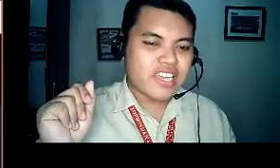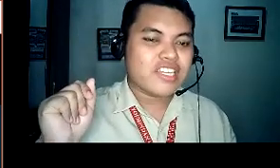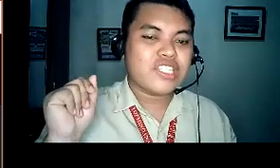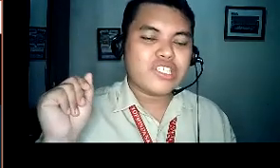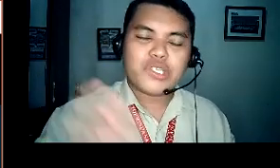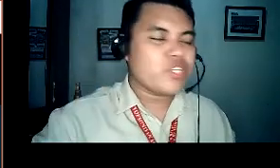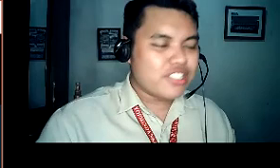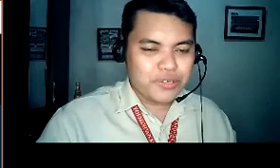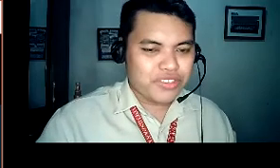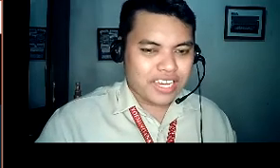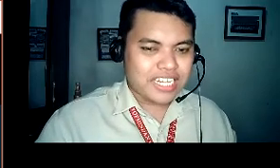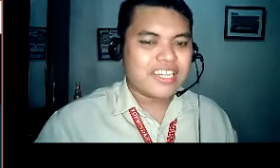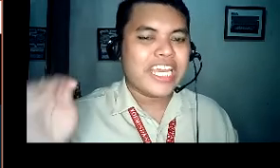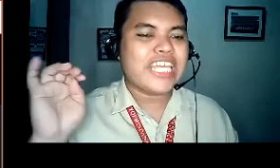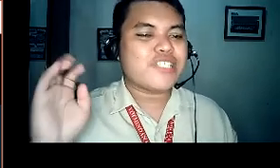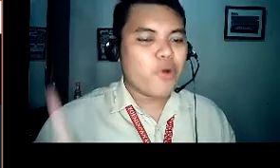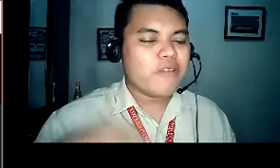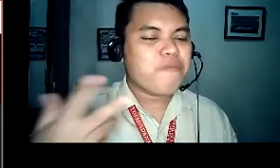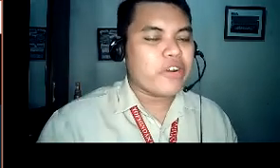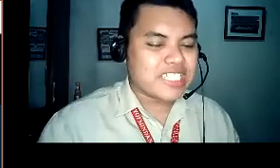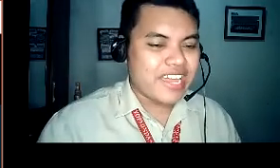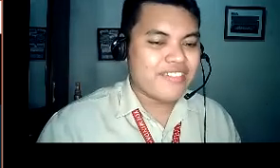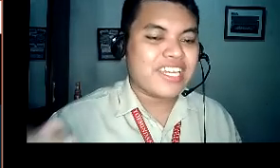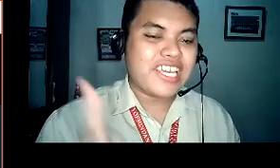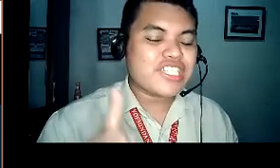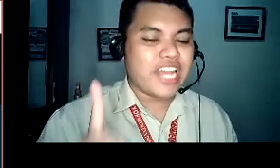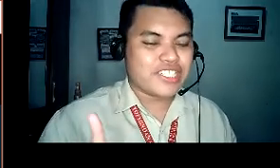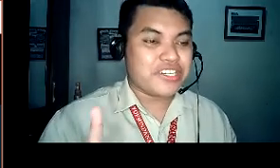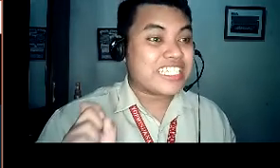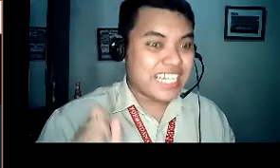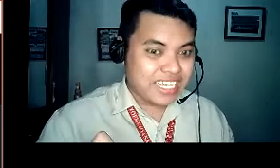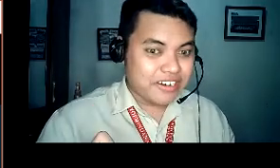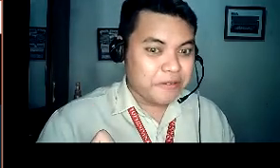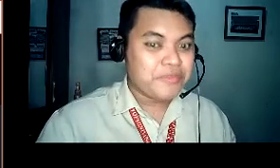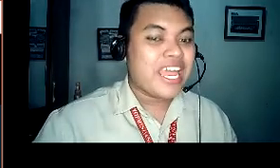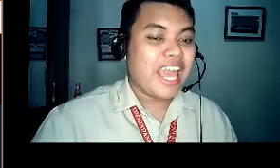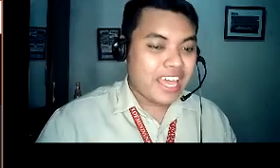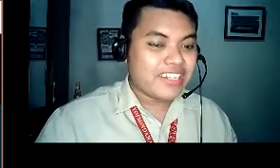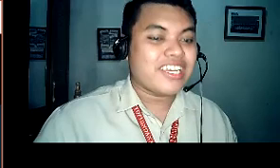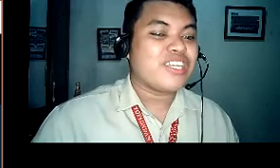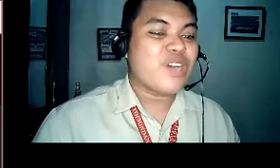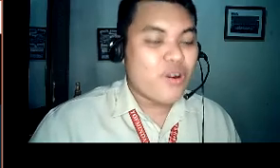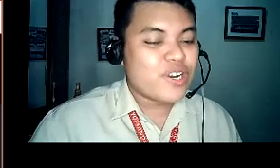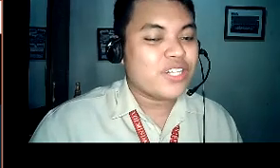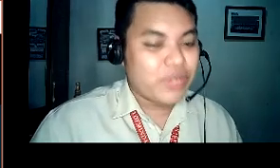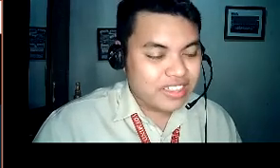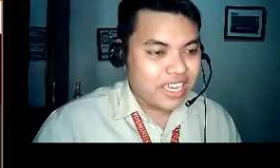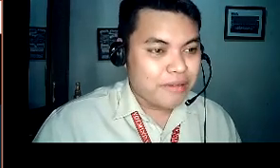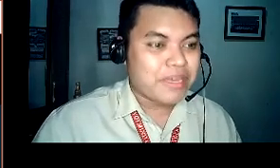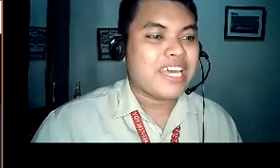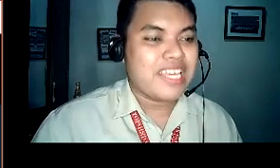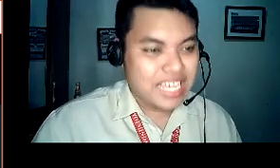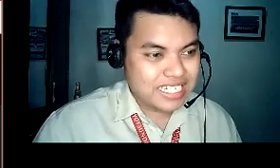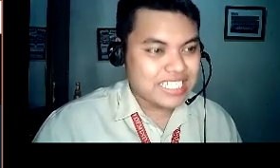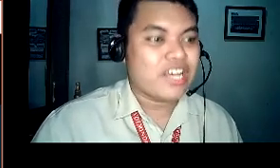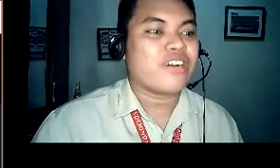H, I. You don't need to do that. It's more important that each letter is clear and the overall